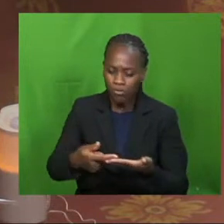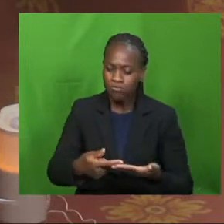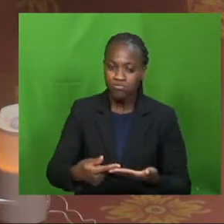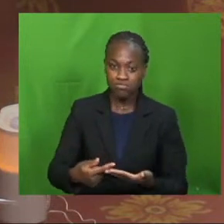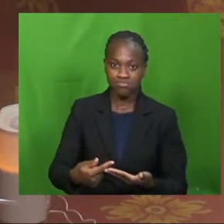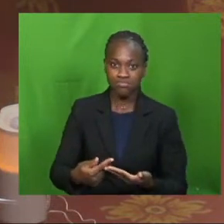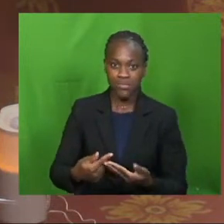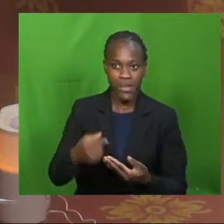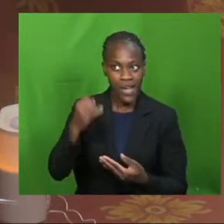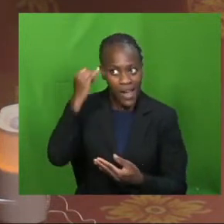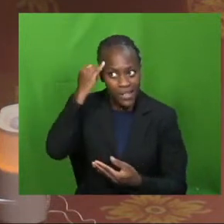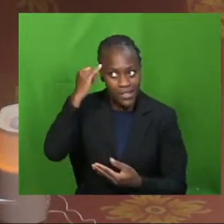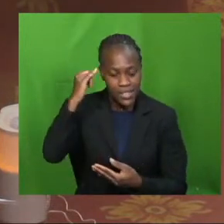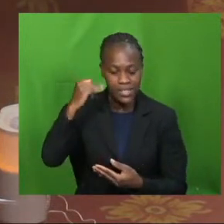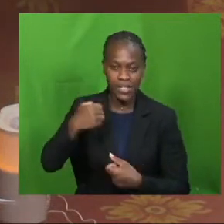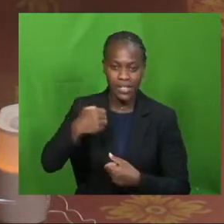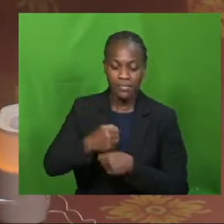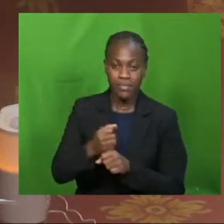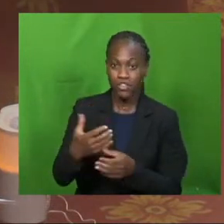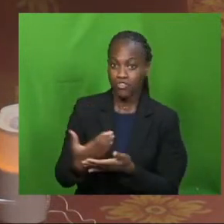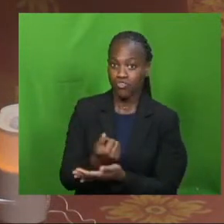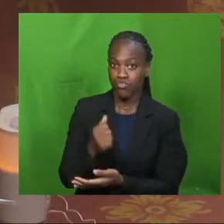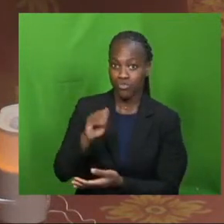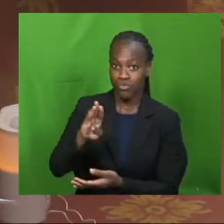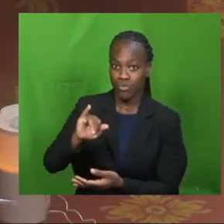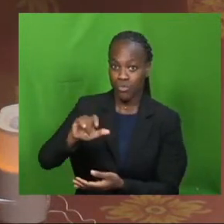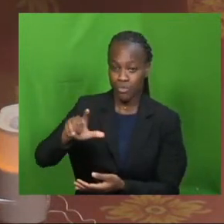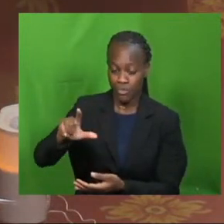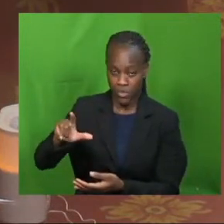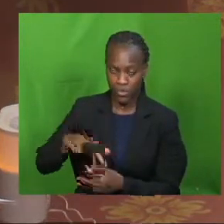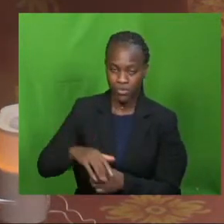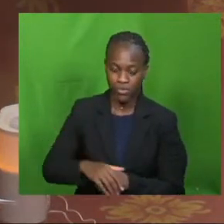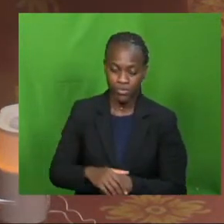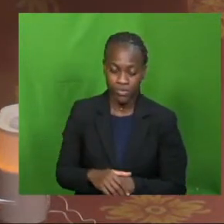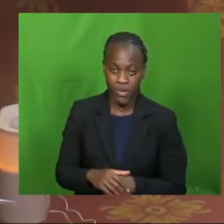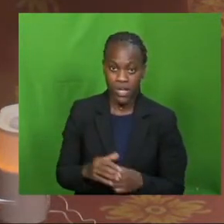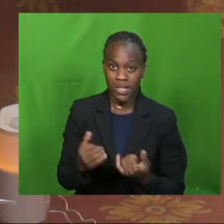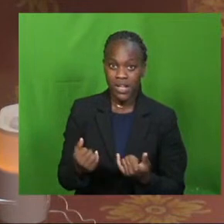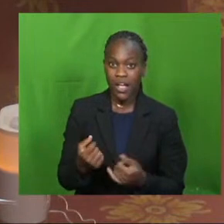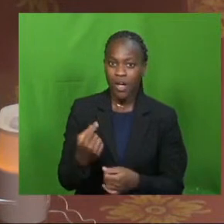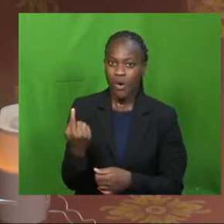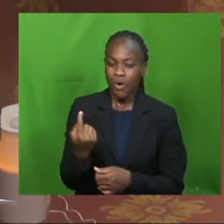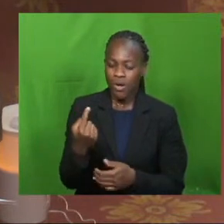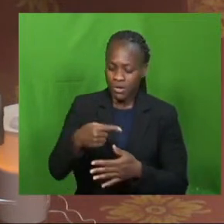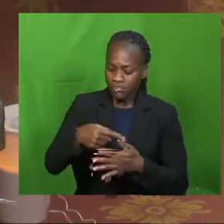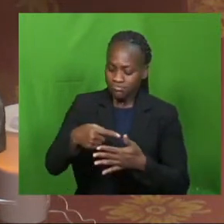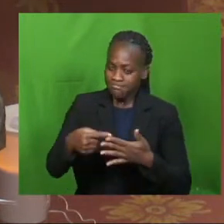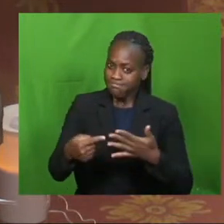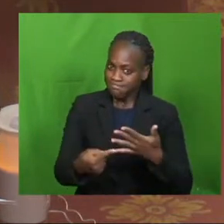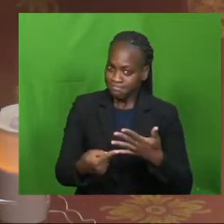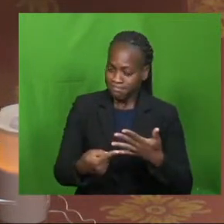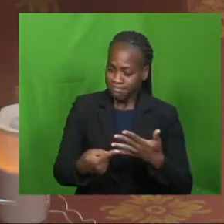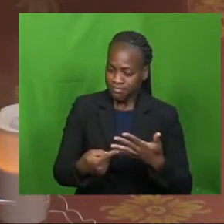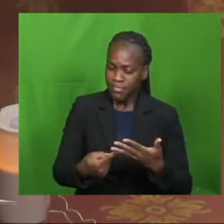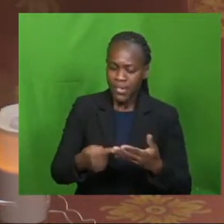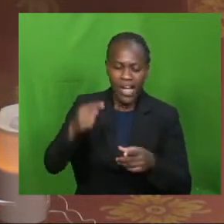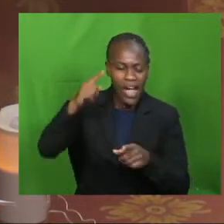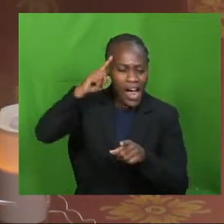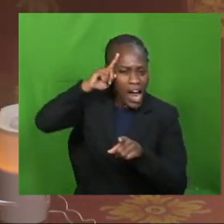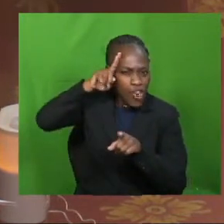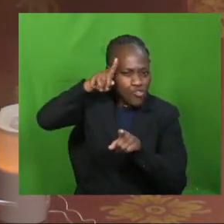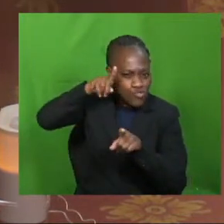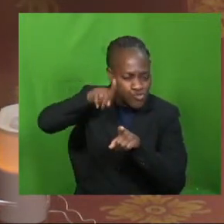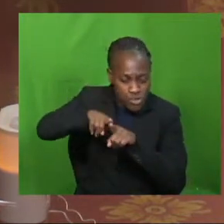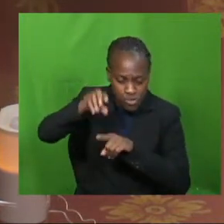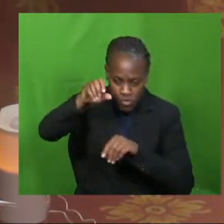bill. Mr. Speaker, so far, only the following stakeholder organizations have responded to calls to submit input